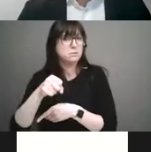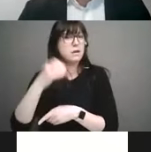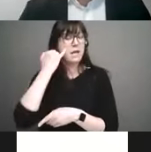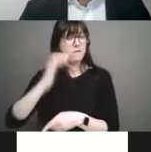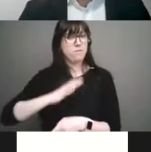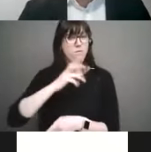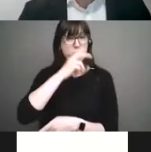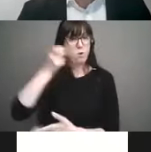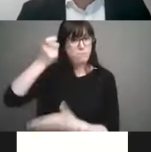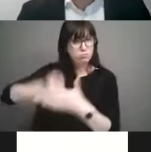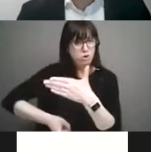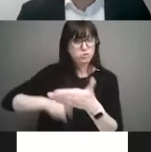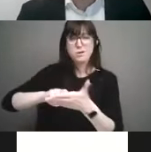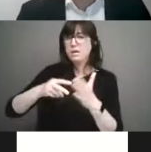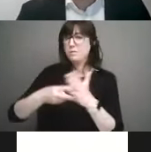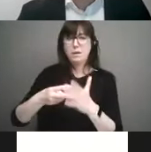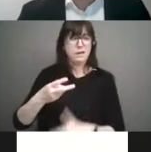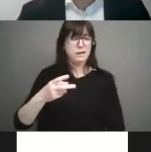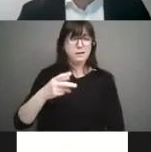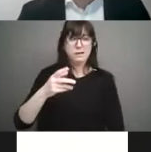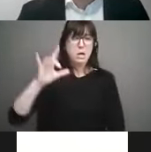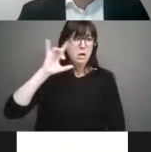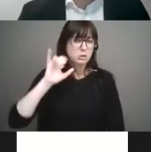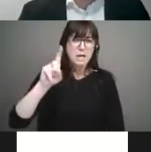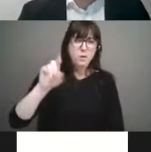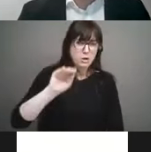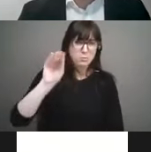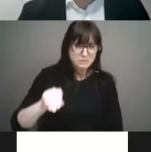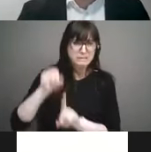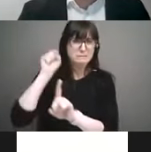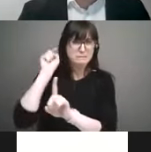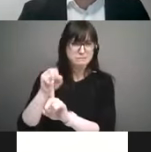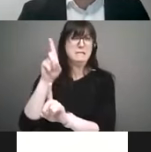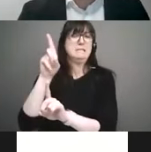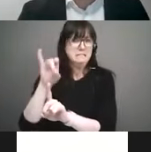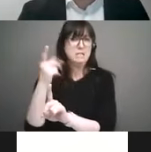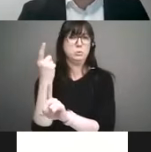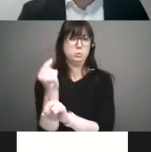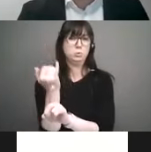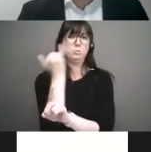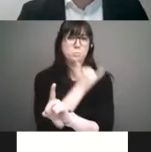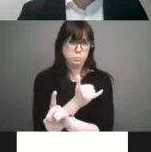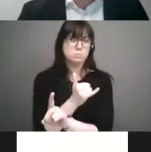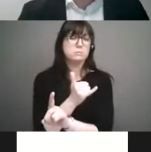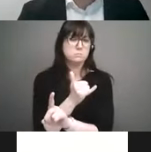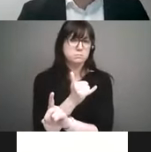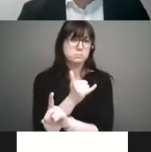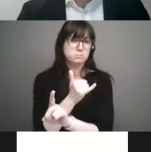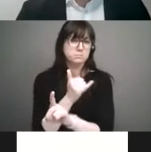must show that it's almost a near certainty, beyond any reasonable doubt, that the wrongful act actually took place.